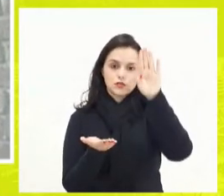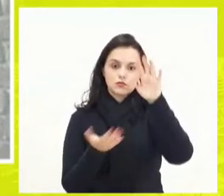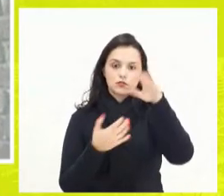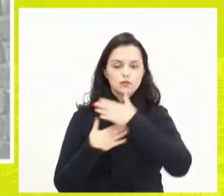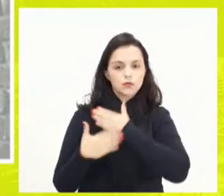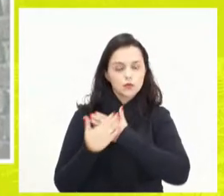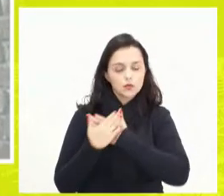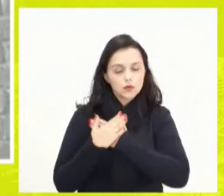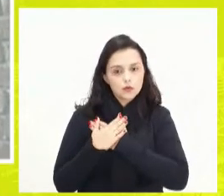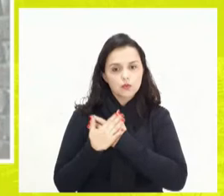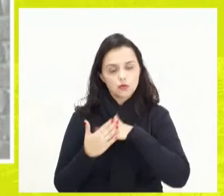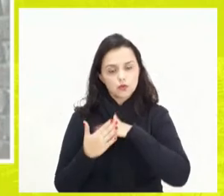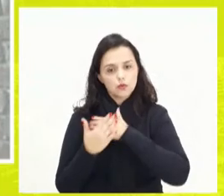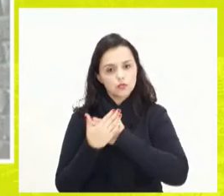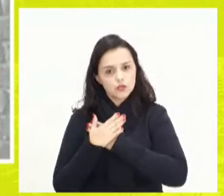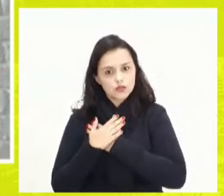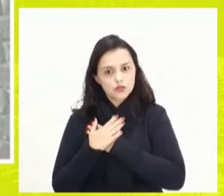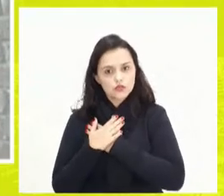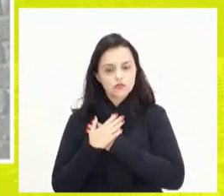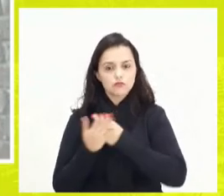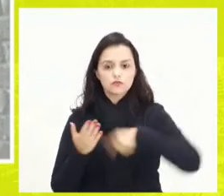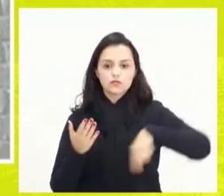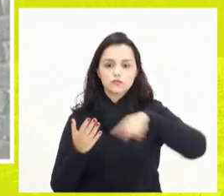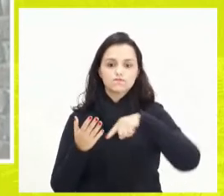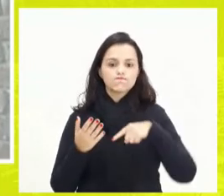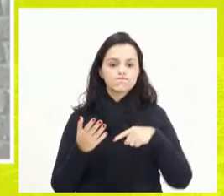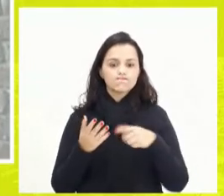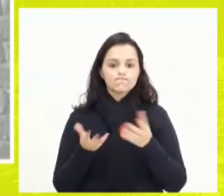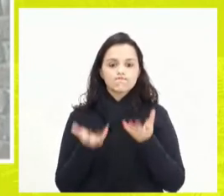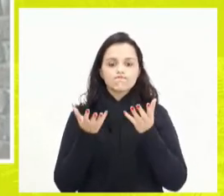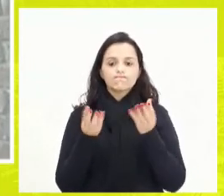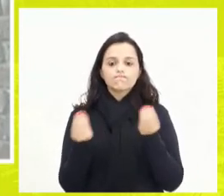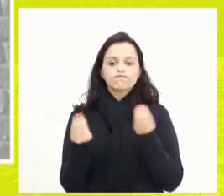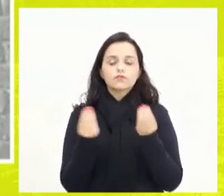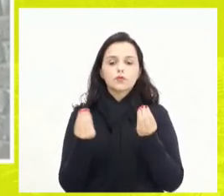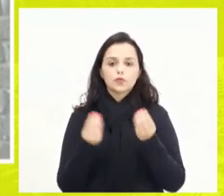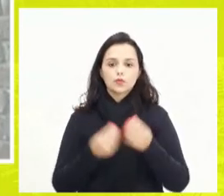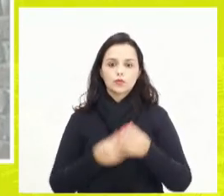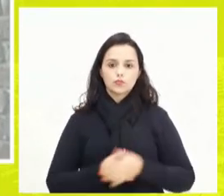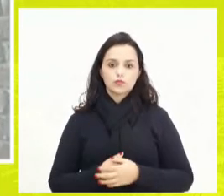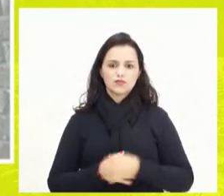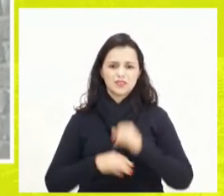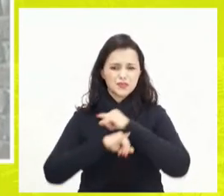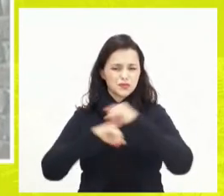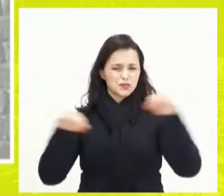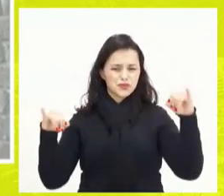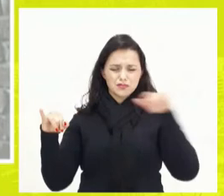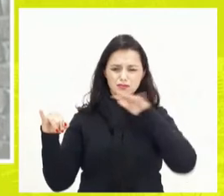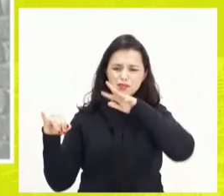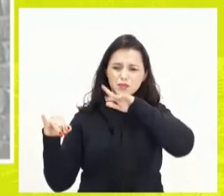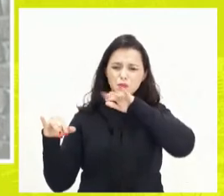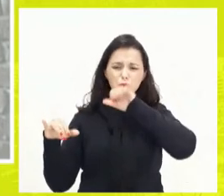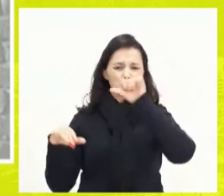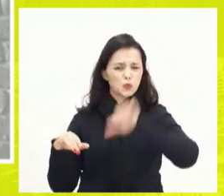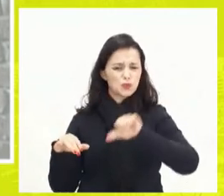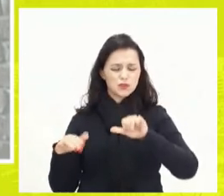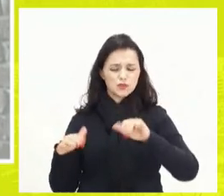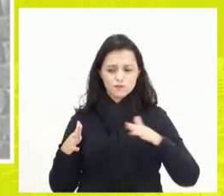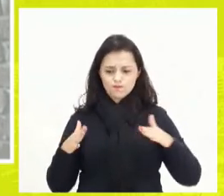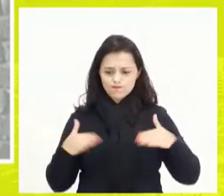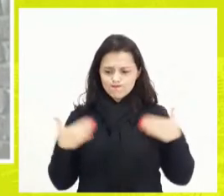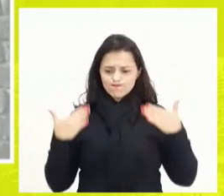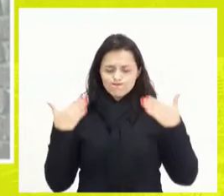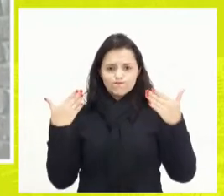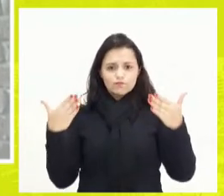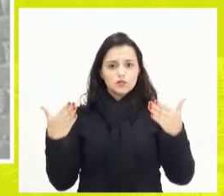are key factors in order to deal with a tragedy like this this is very